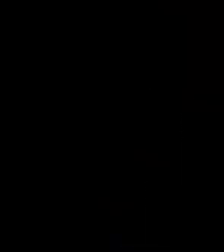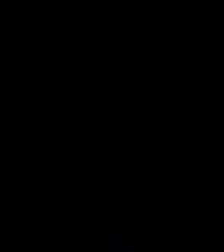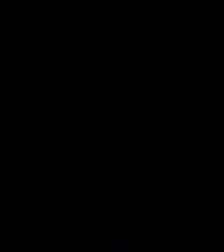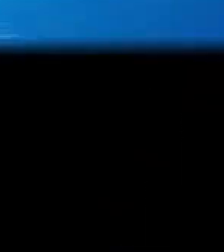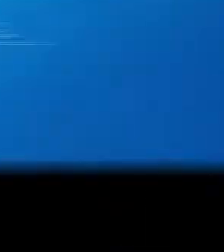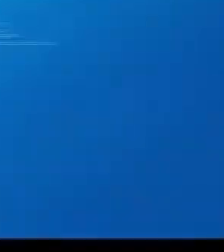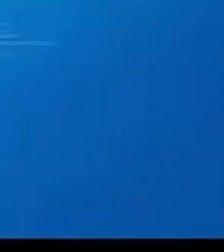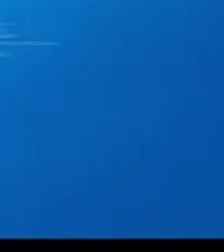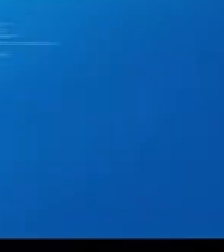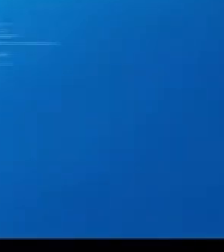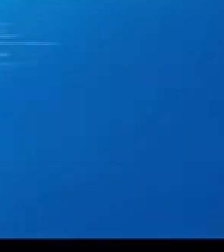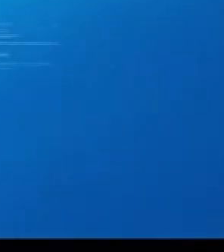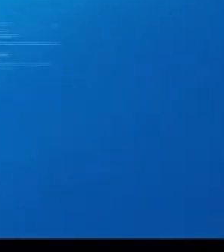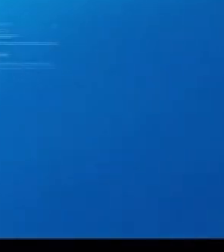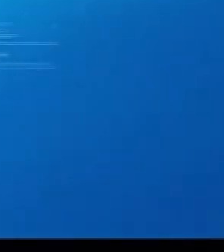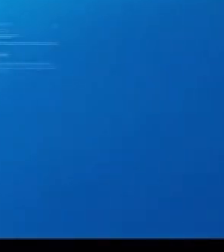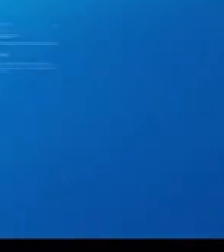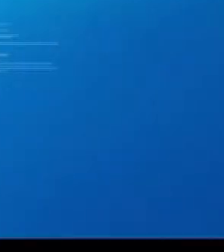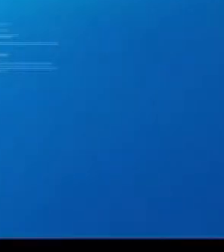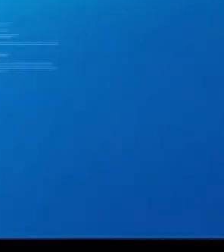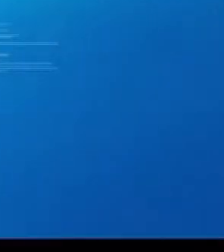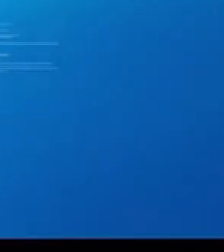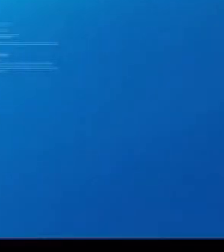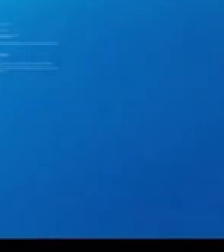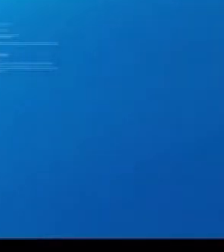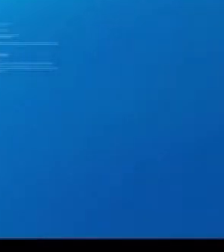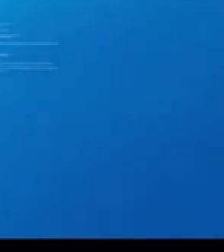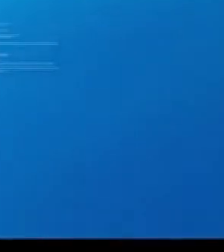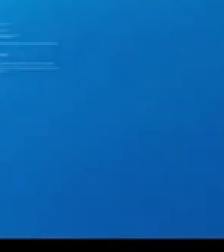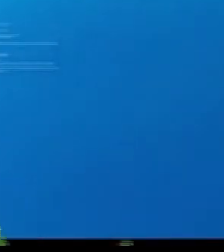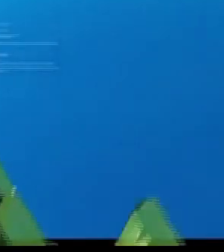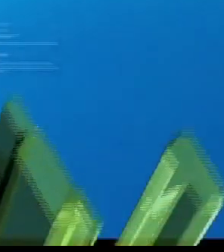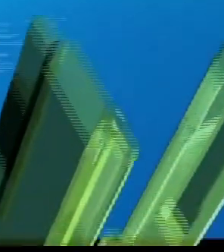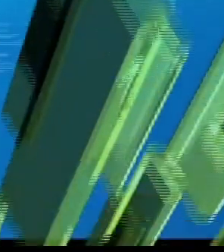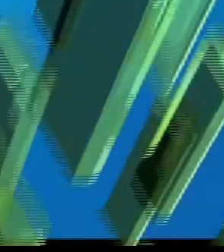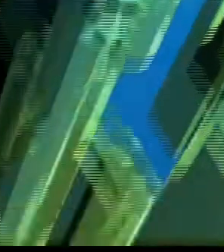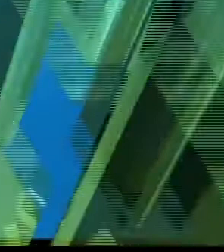ZNS Network presents The Bahamas Tonight.